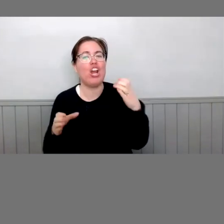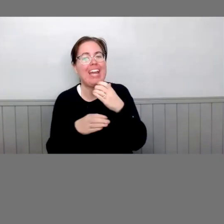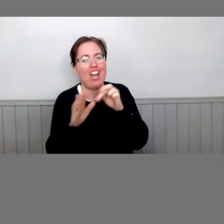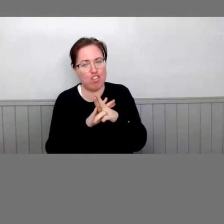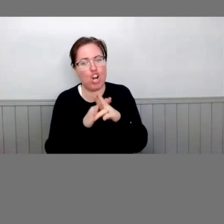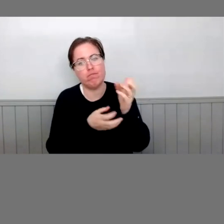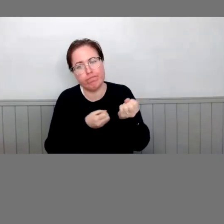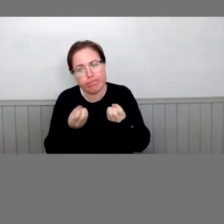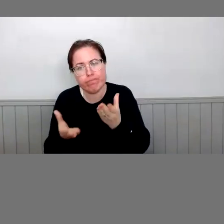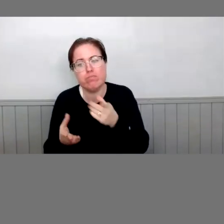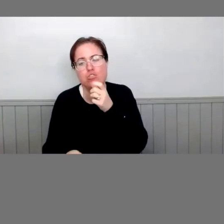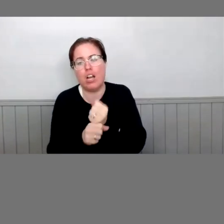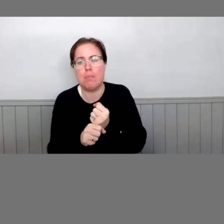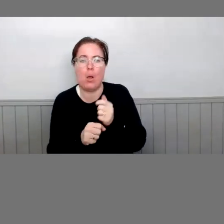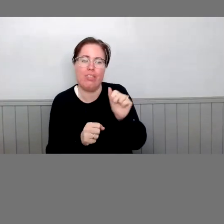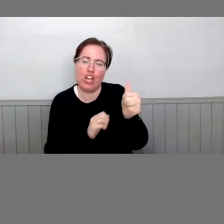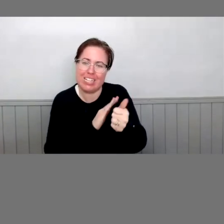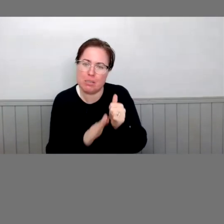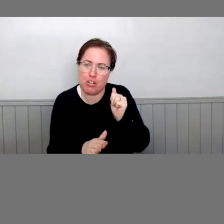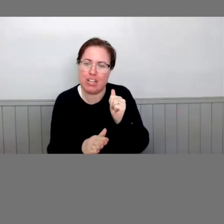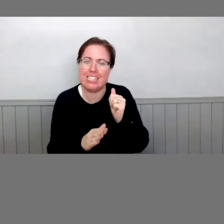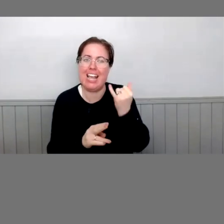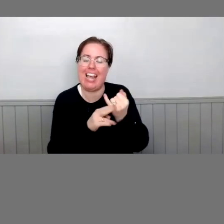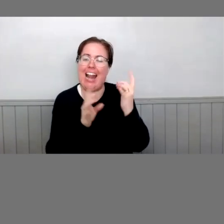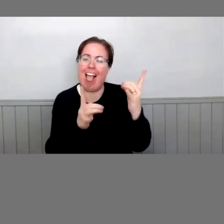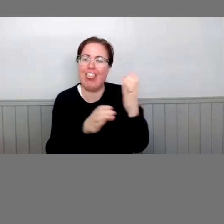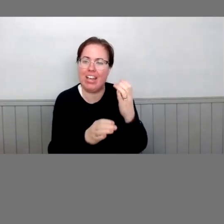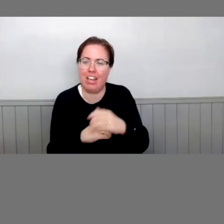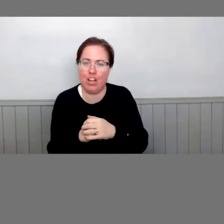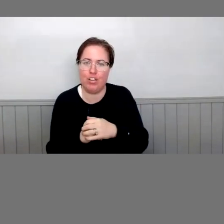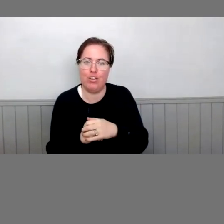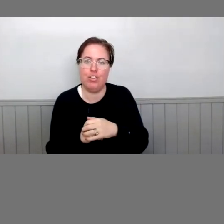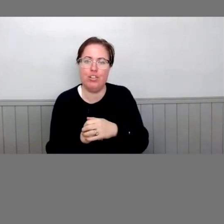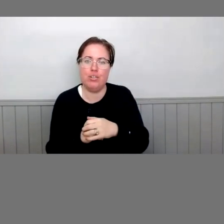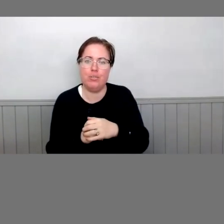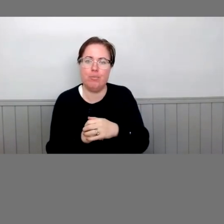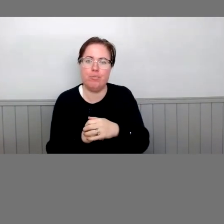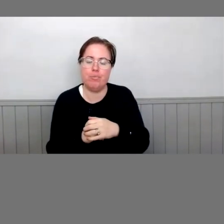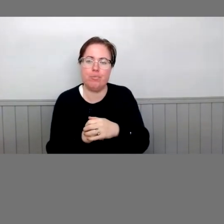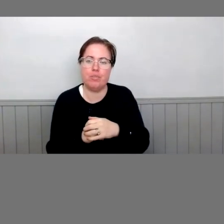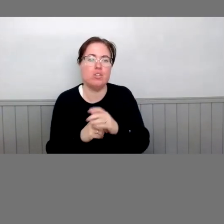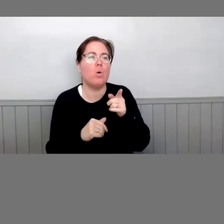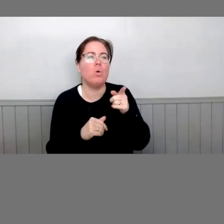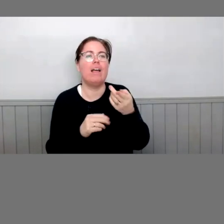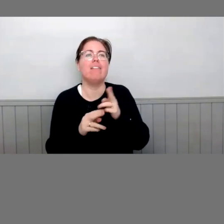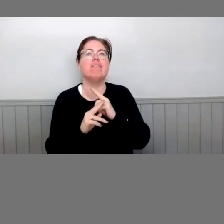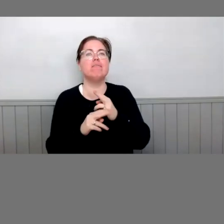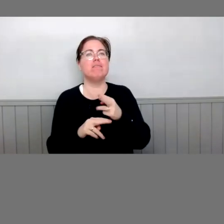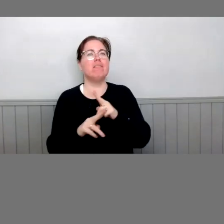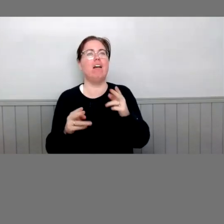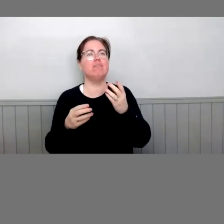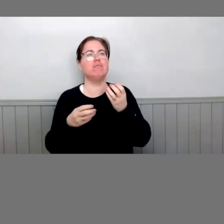their experiences and health as opposed to, so they didn't represent how they were